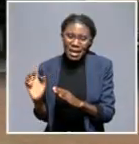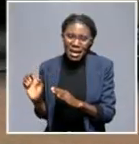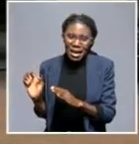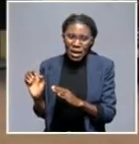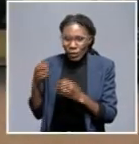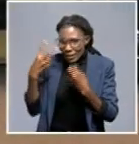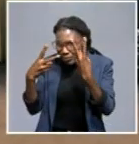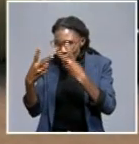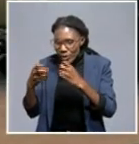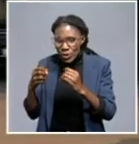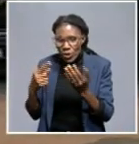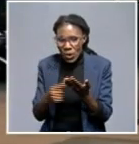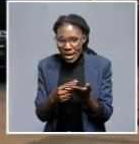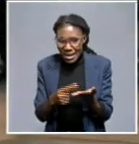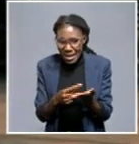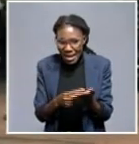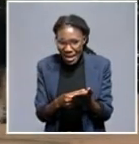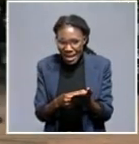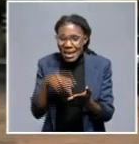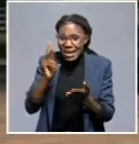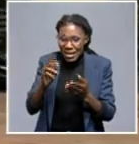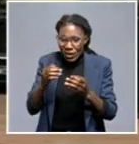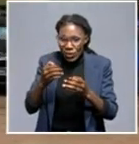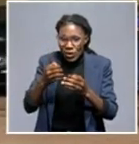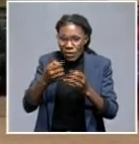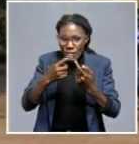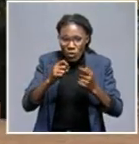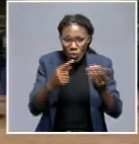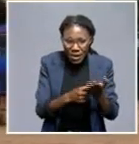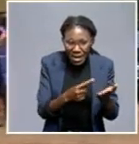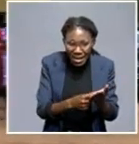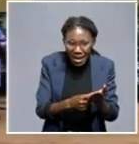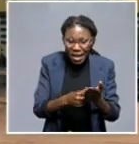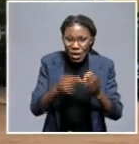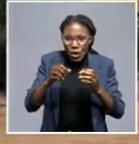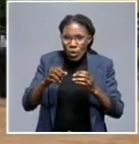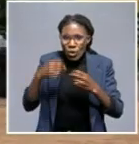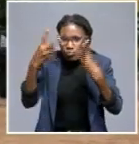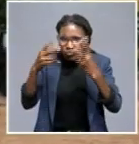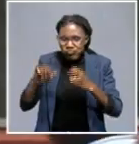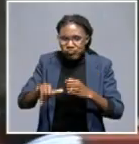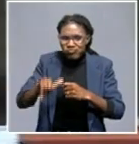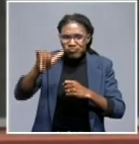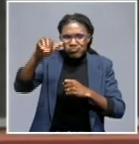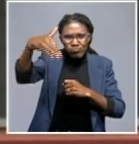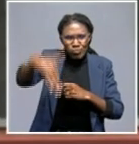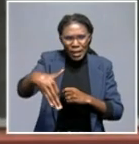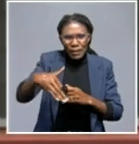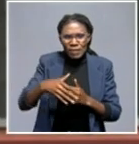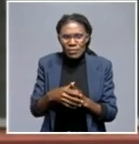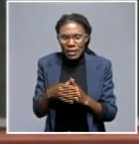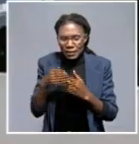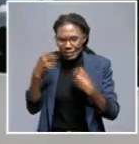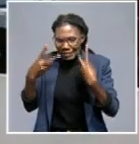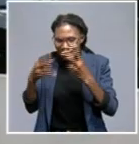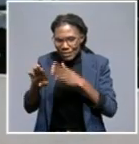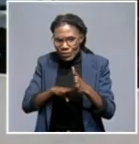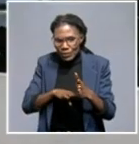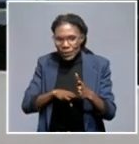then continuing to Namibia. We want to have opportunities for